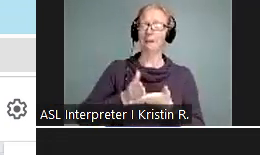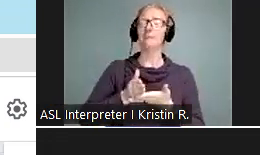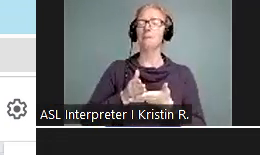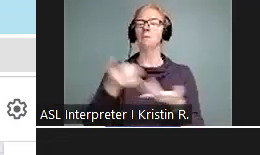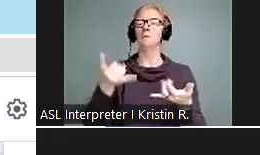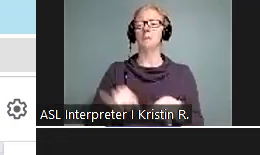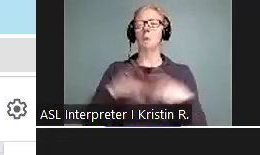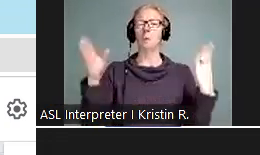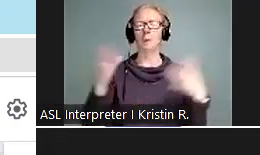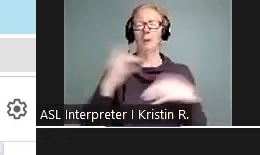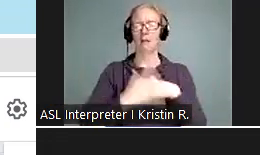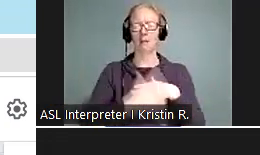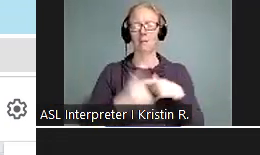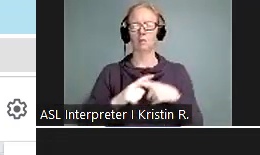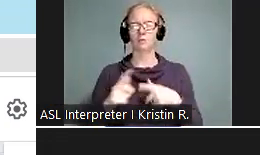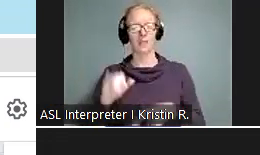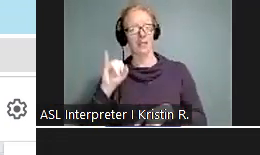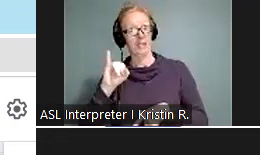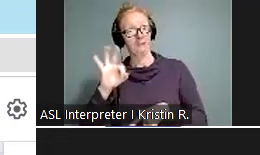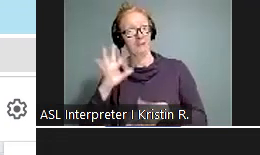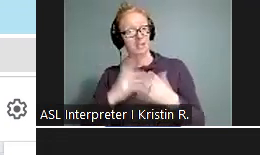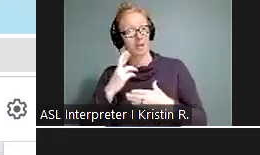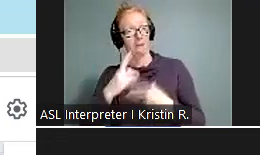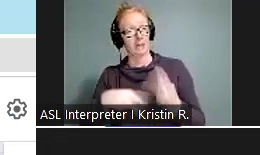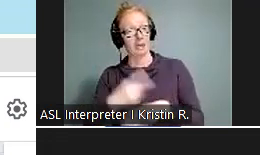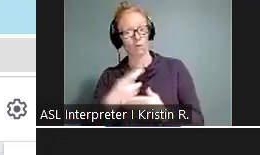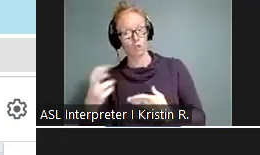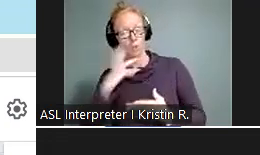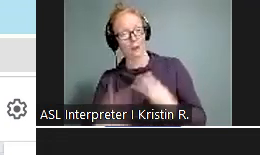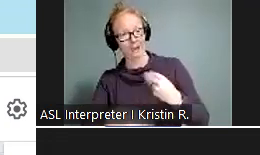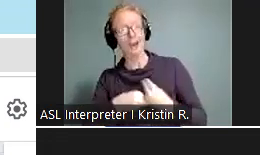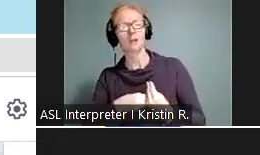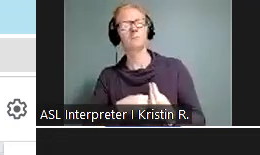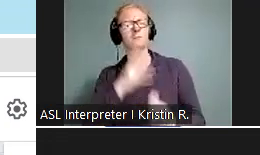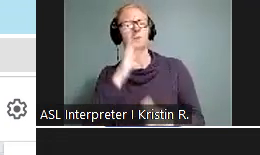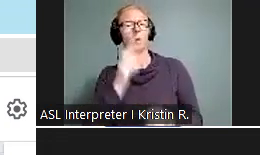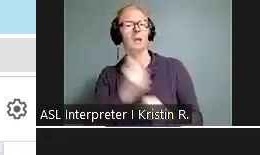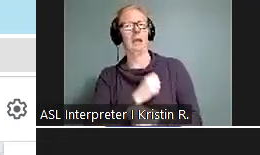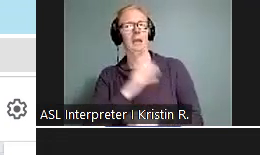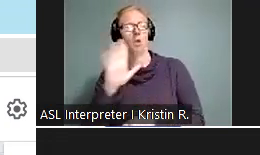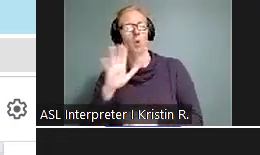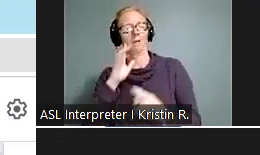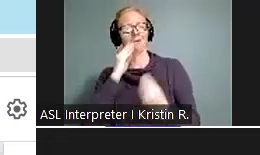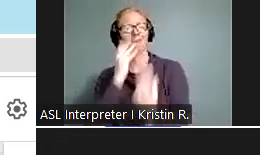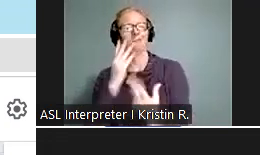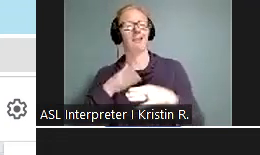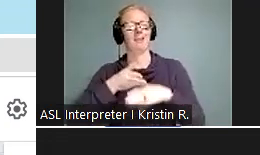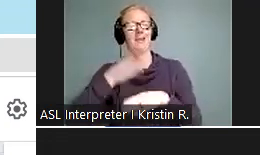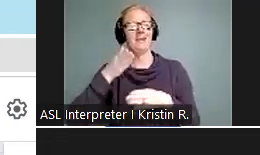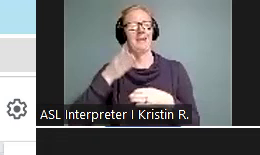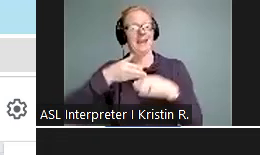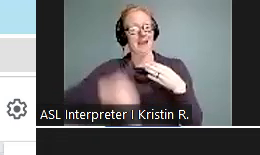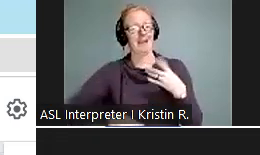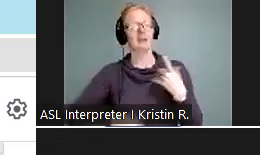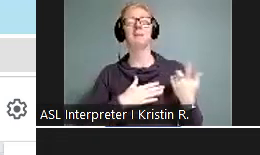have a resource that you'd like us to add, we'll get some feedback at the end of this, but maybe as time goes on,